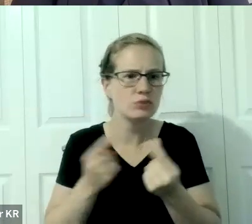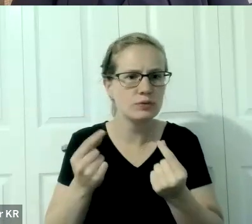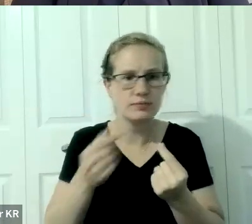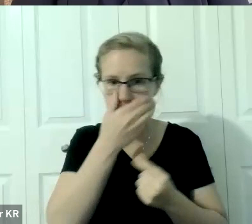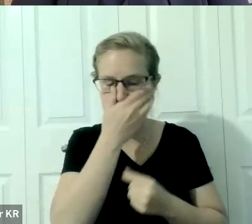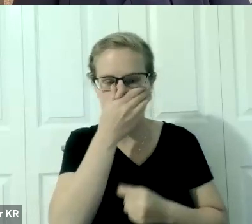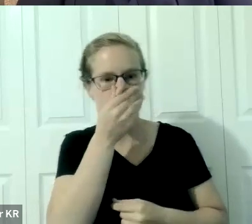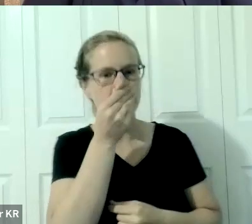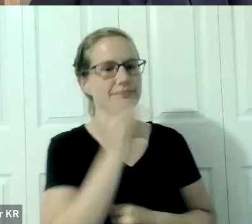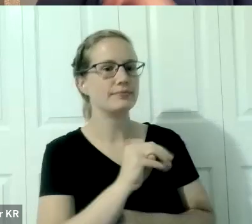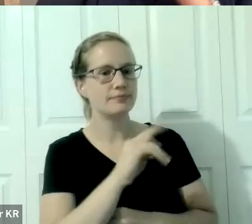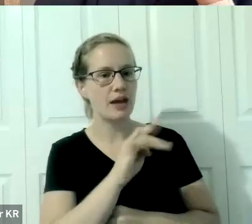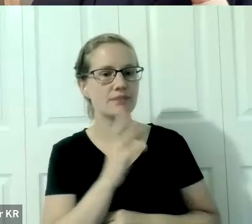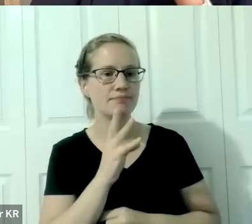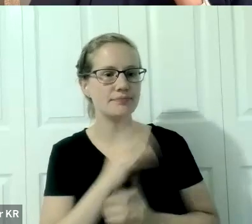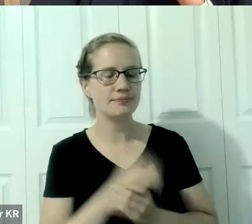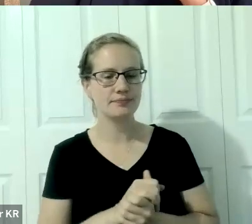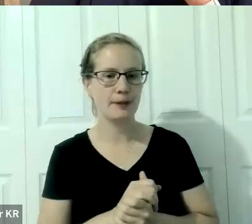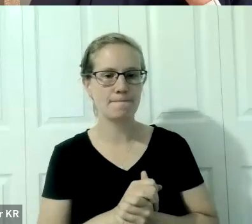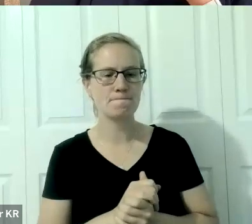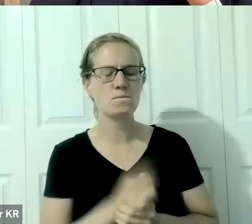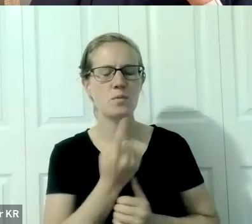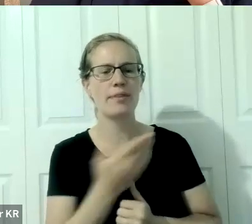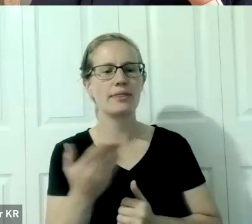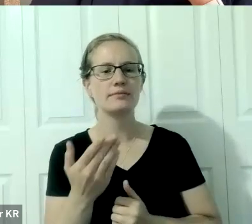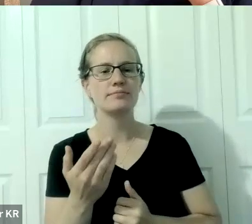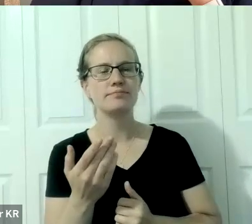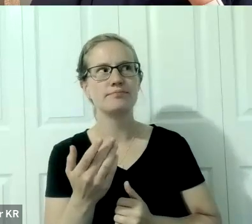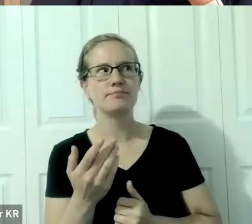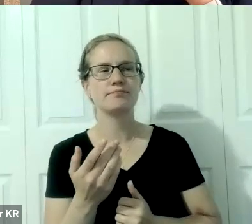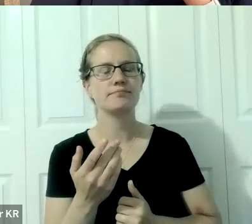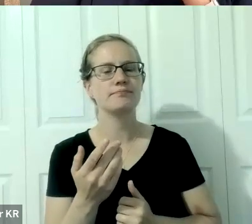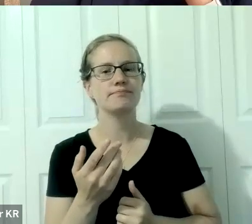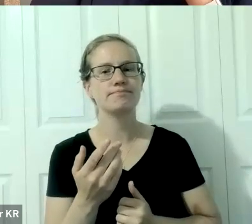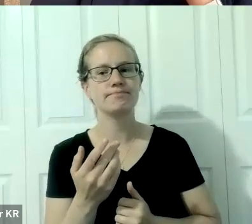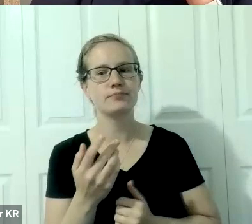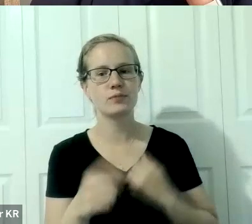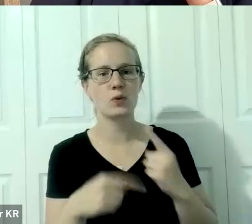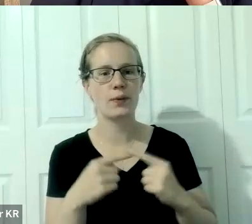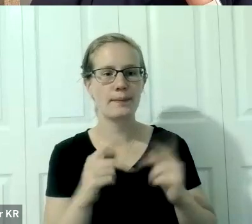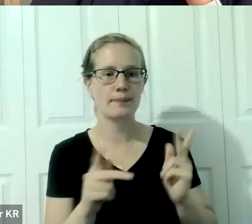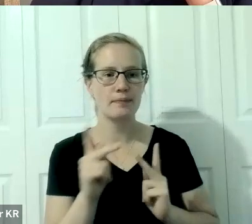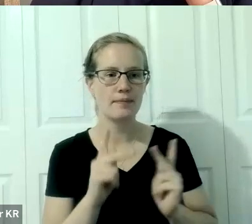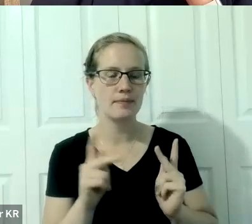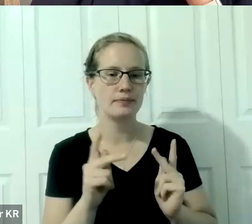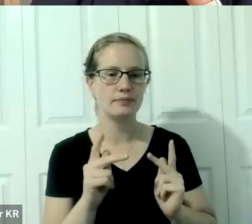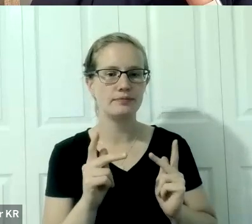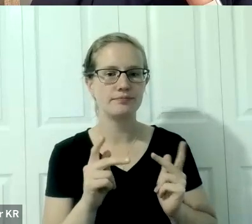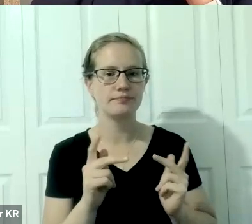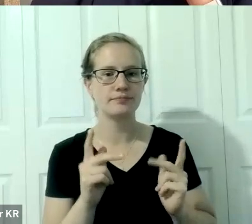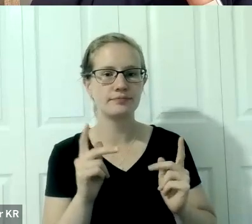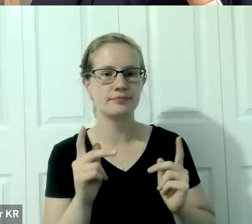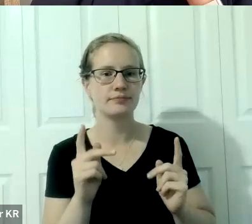steps? I know one of the things that, you know, a lot of times when people have heard that, you know, I